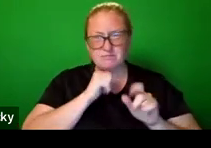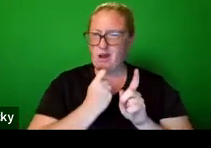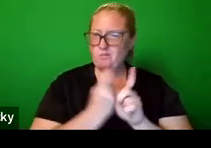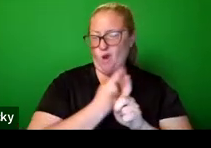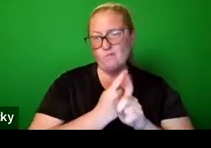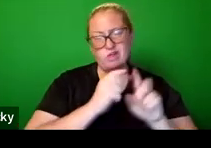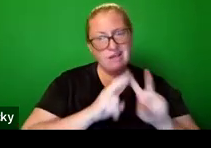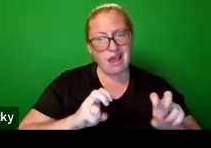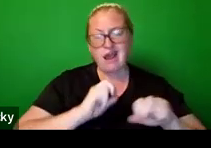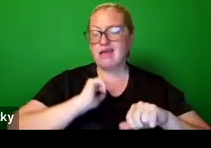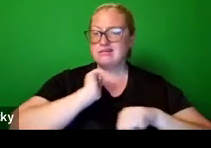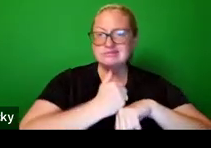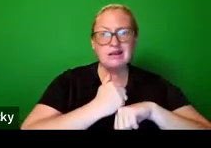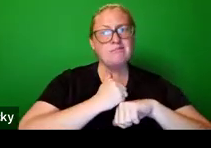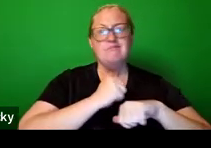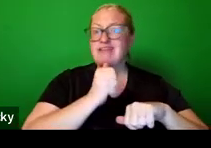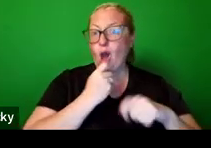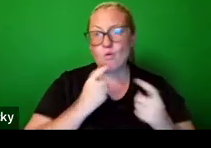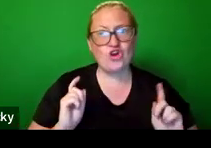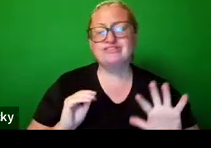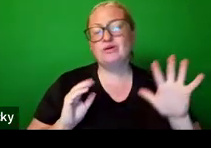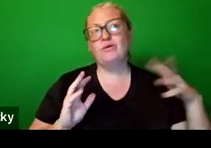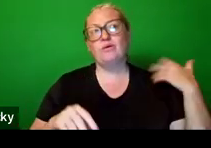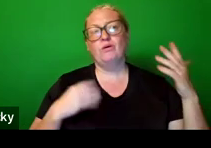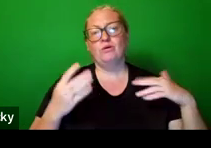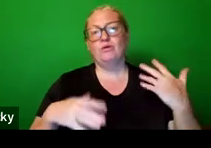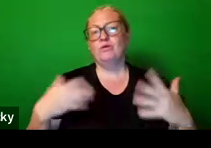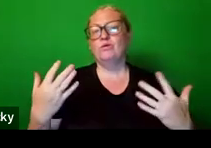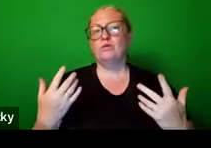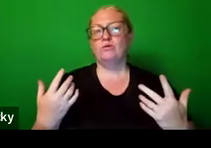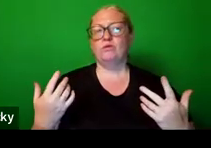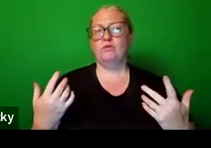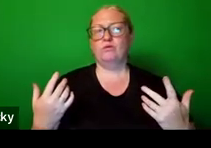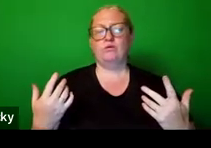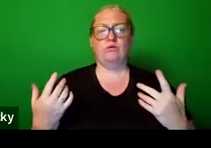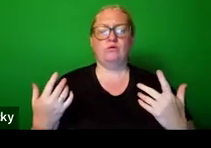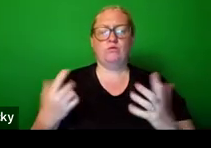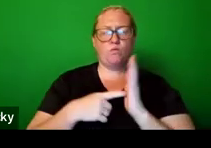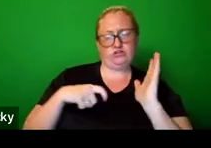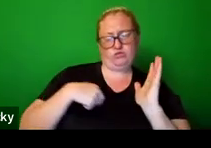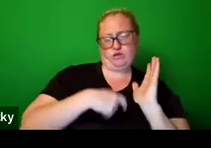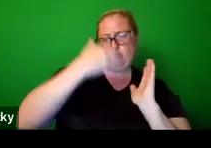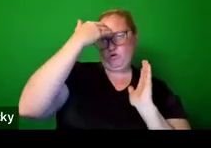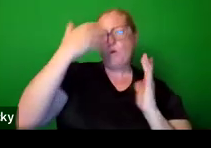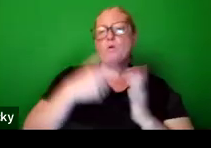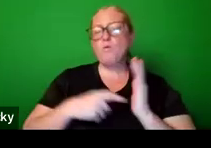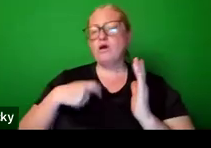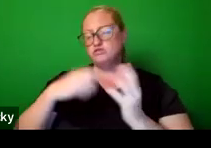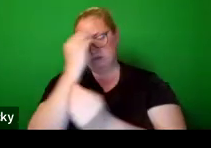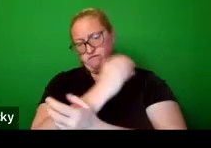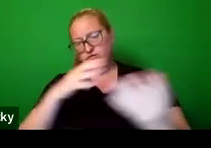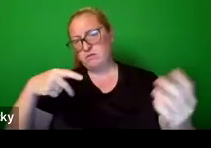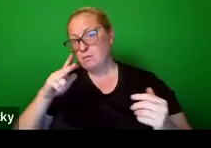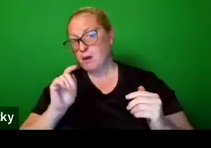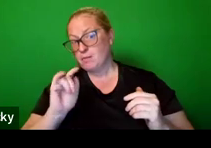out, all of that didn't work. And so what should we know and understand, and what should the public know and understand to